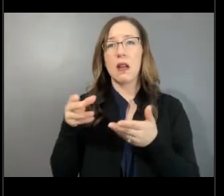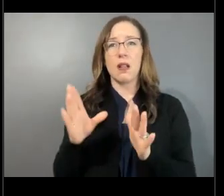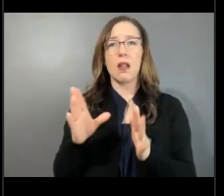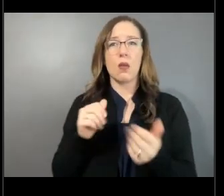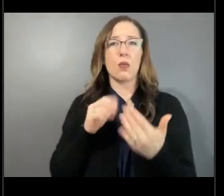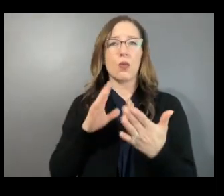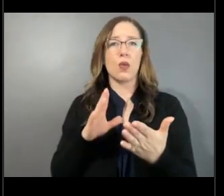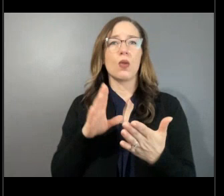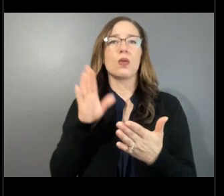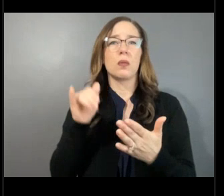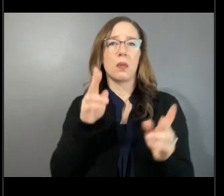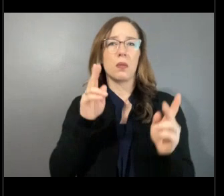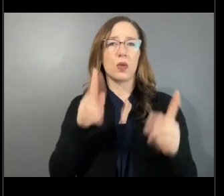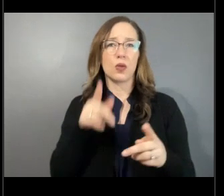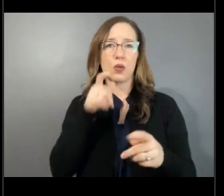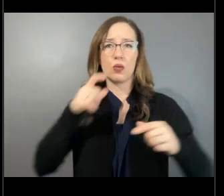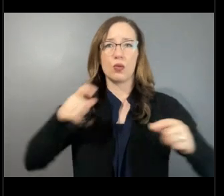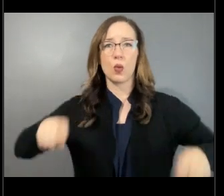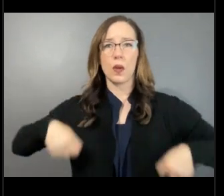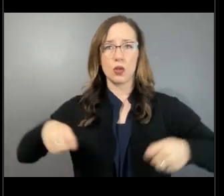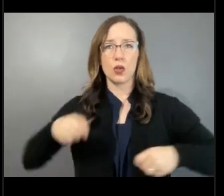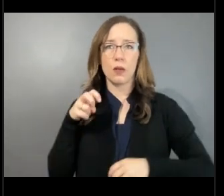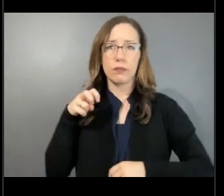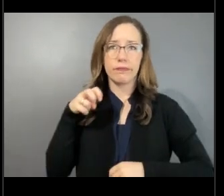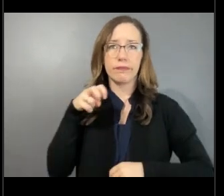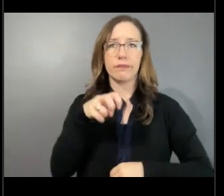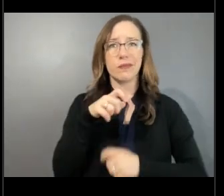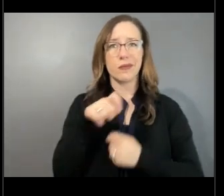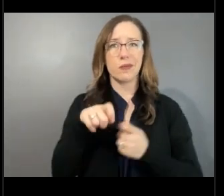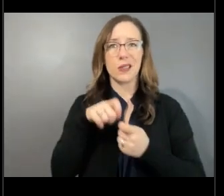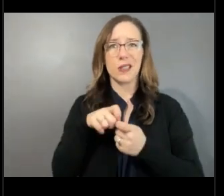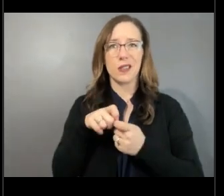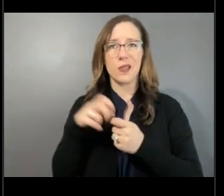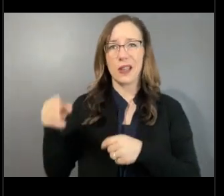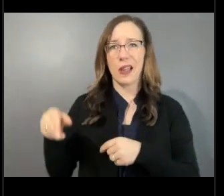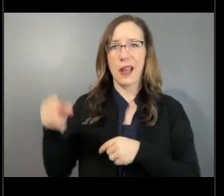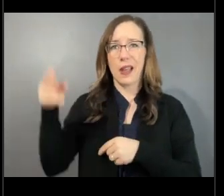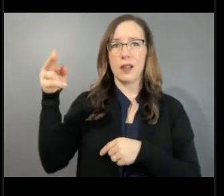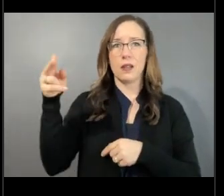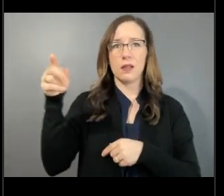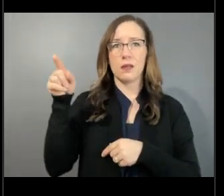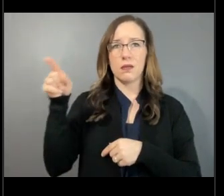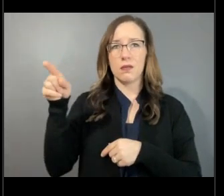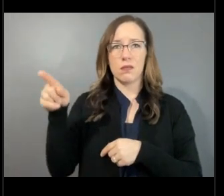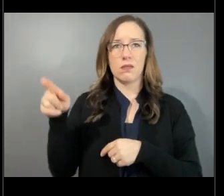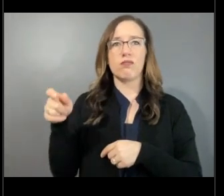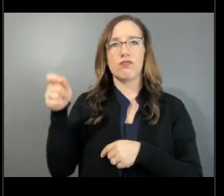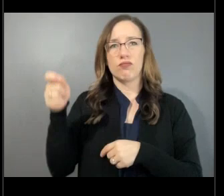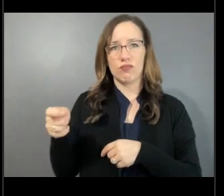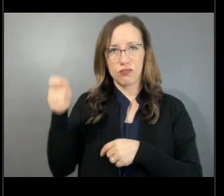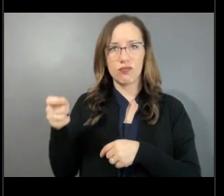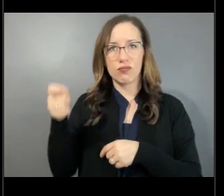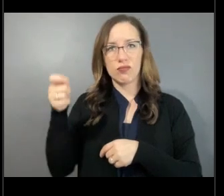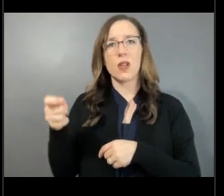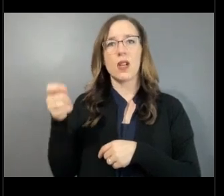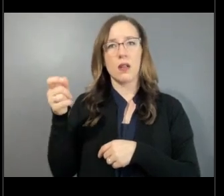to allow an approach by a person using a wheelchair. They specify the height of the operable portion